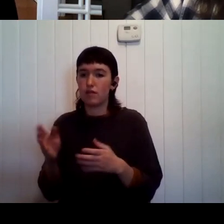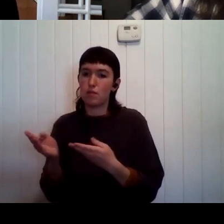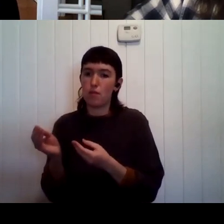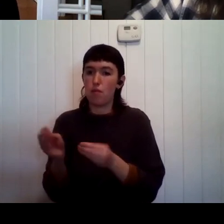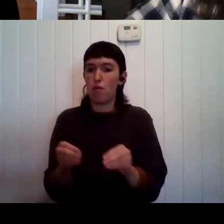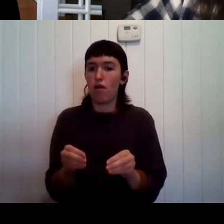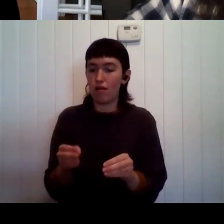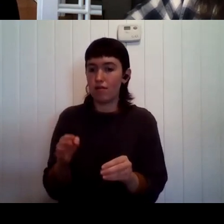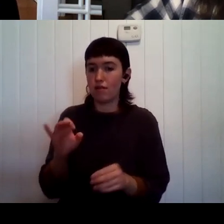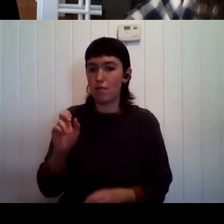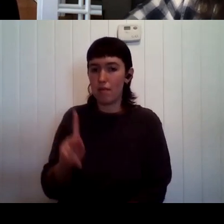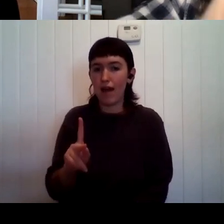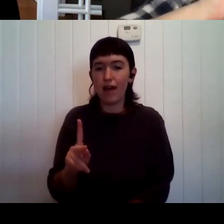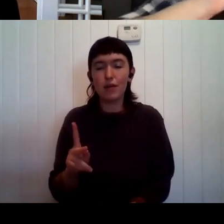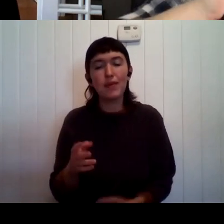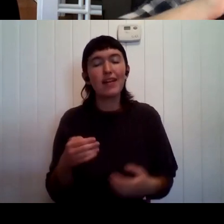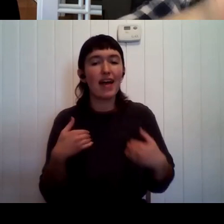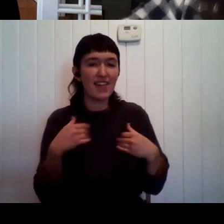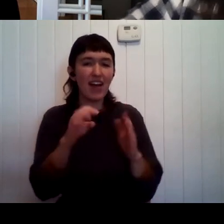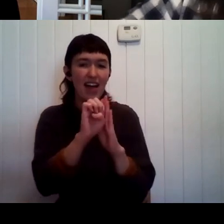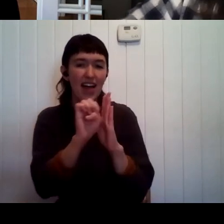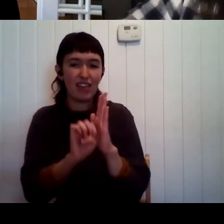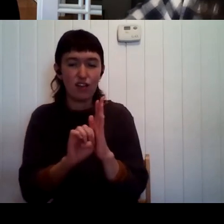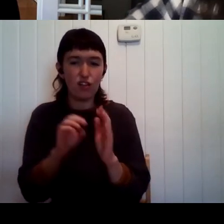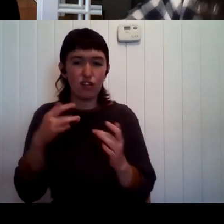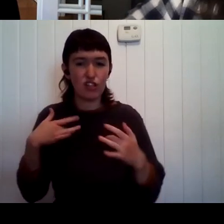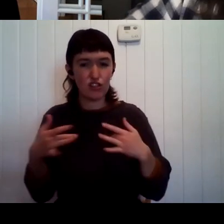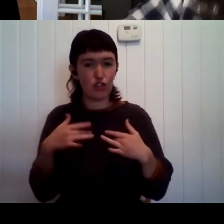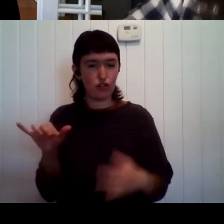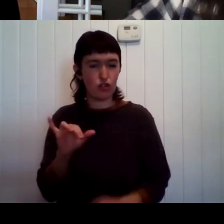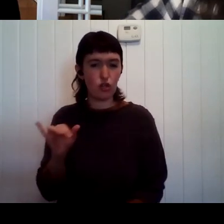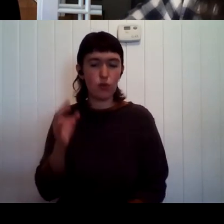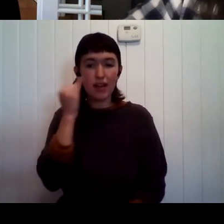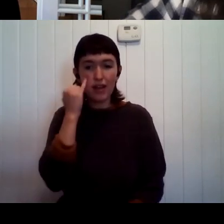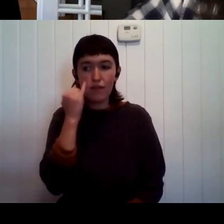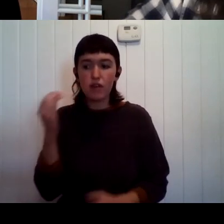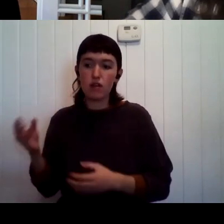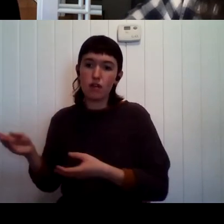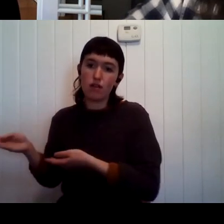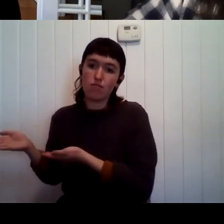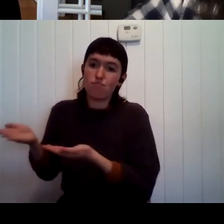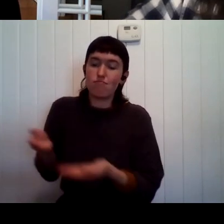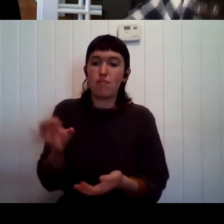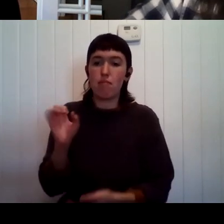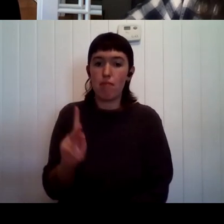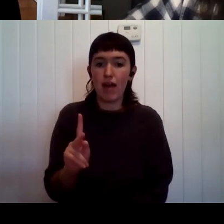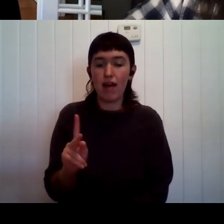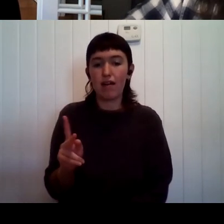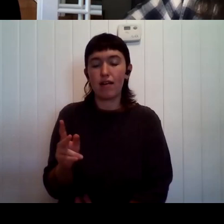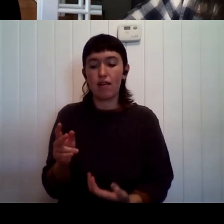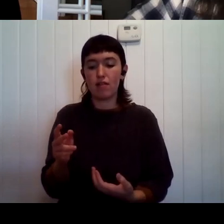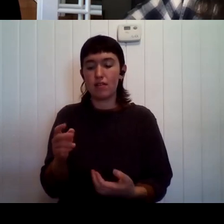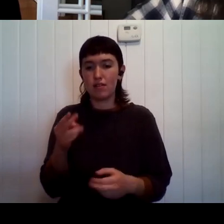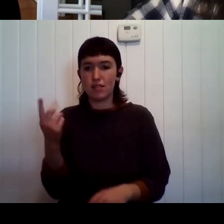too, because if you bring something back that went extinct naturally, why did it go extinct? Was it because